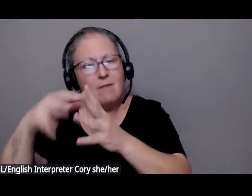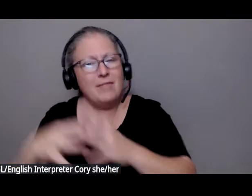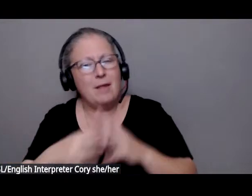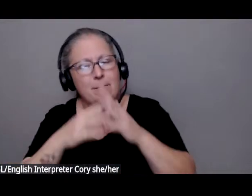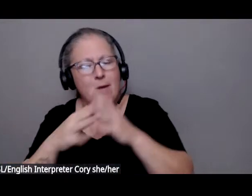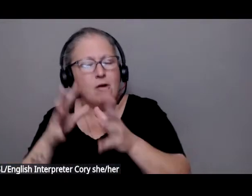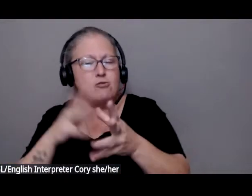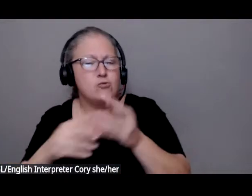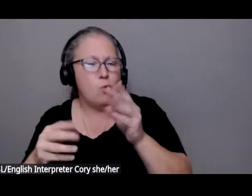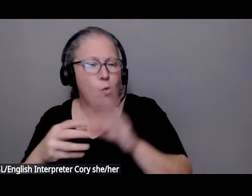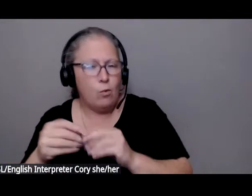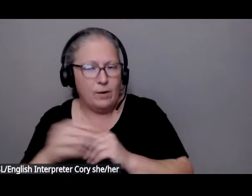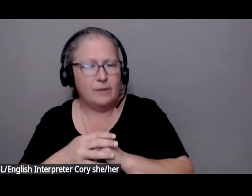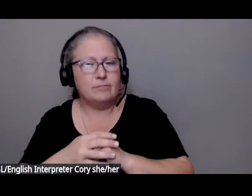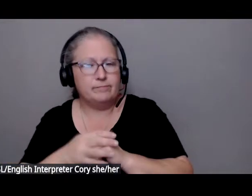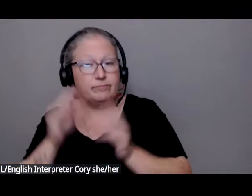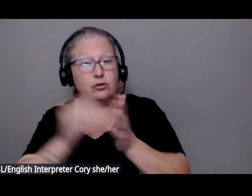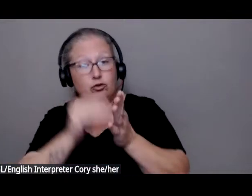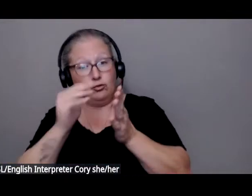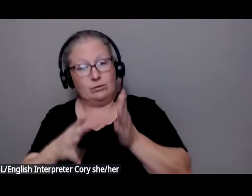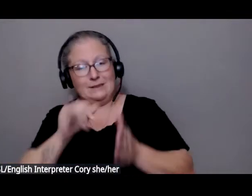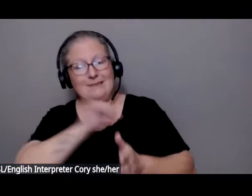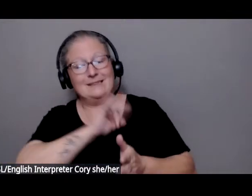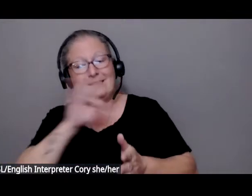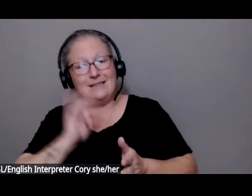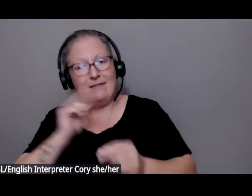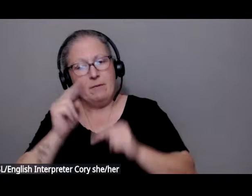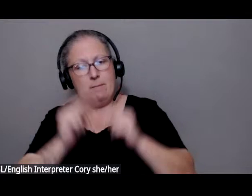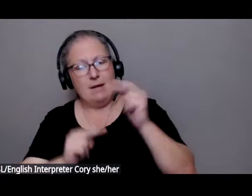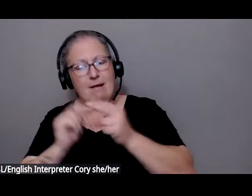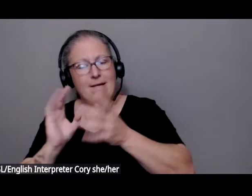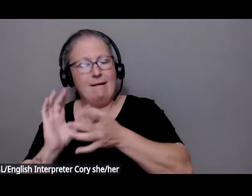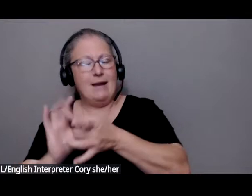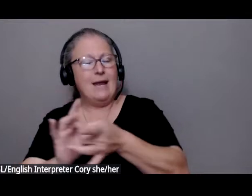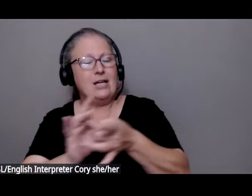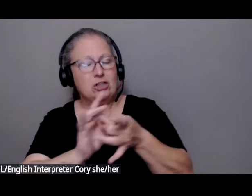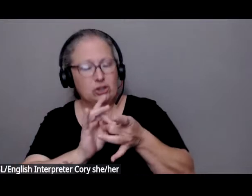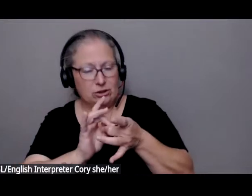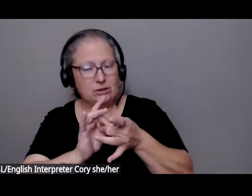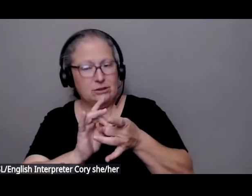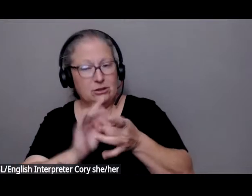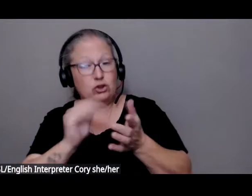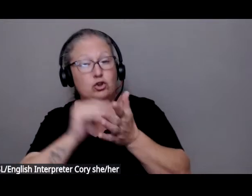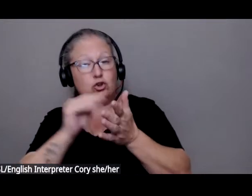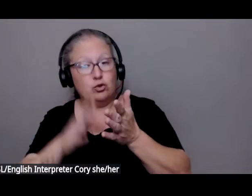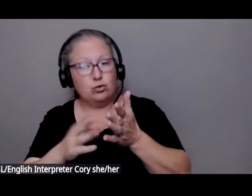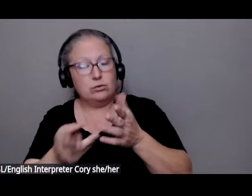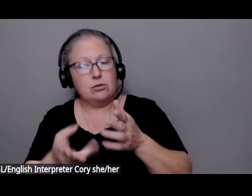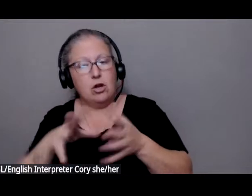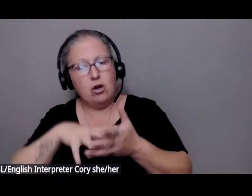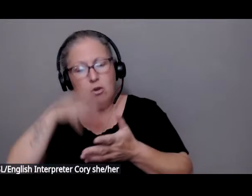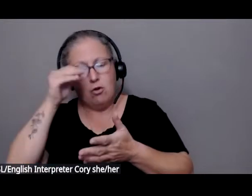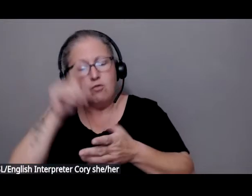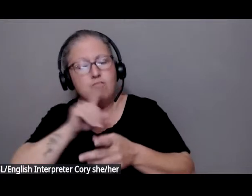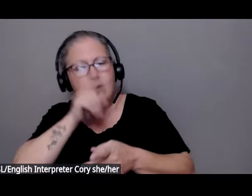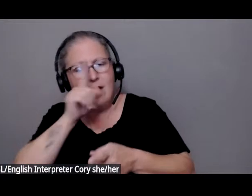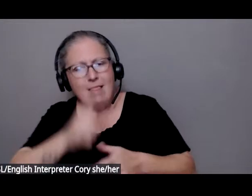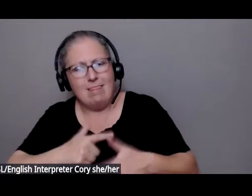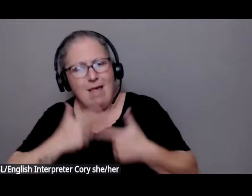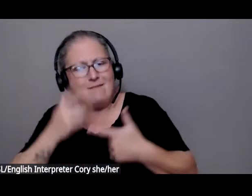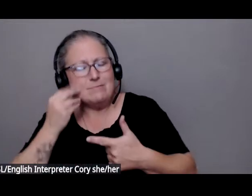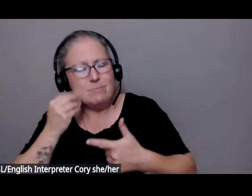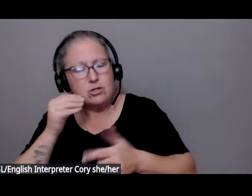story. Students and staff built connections, and students gained real-life experiences